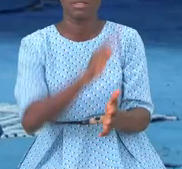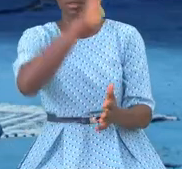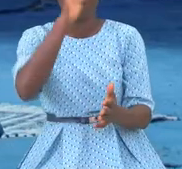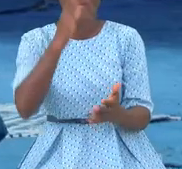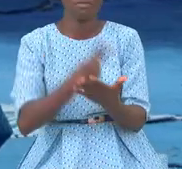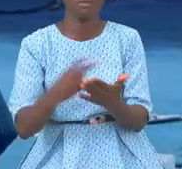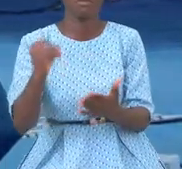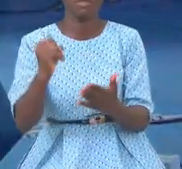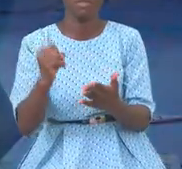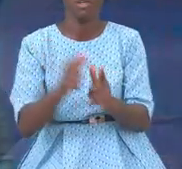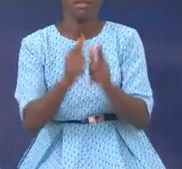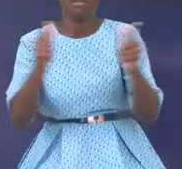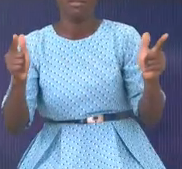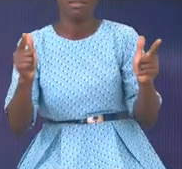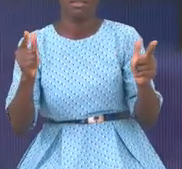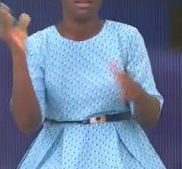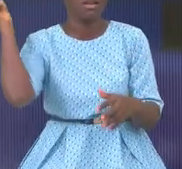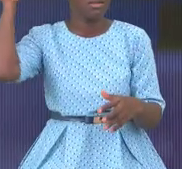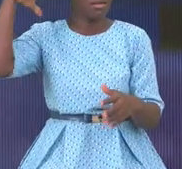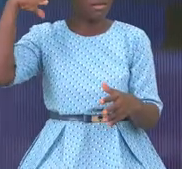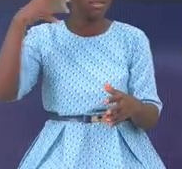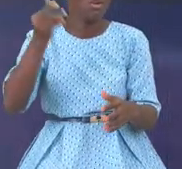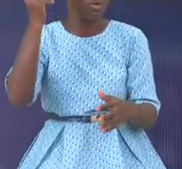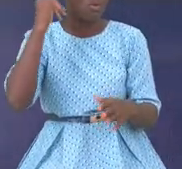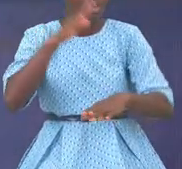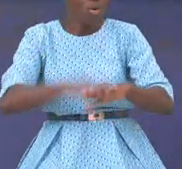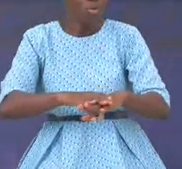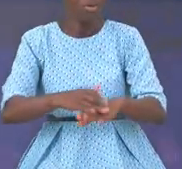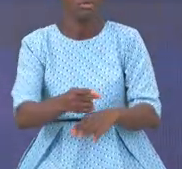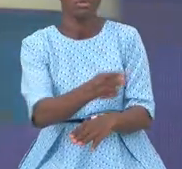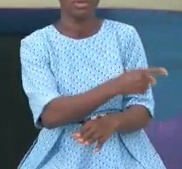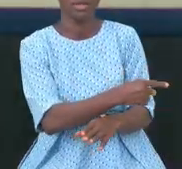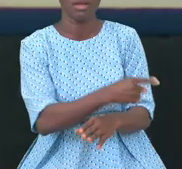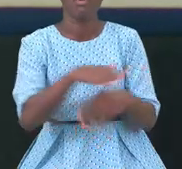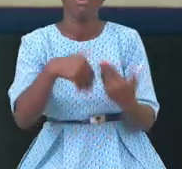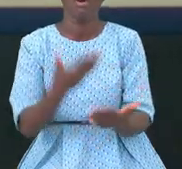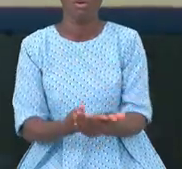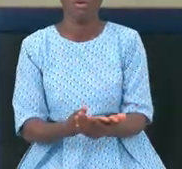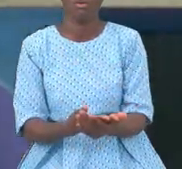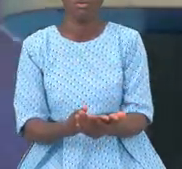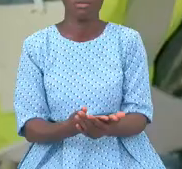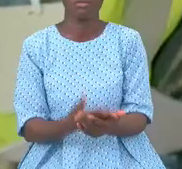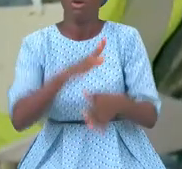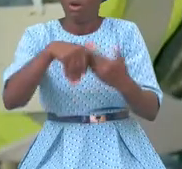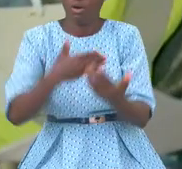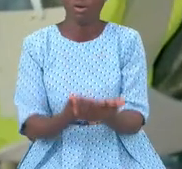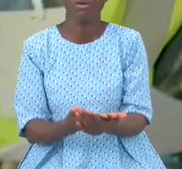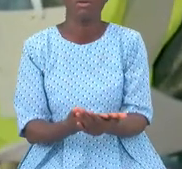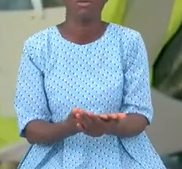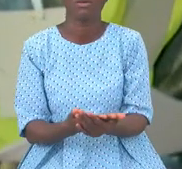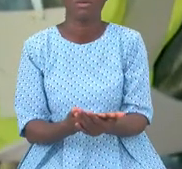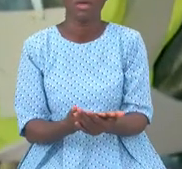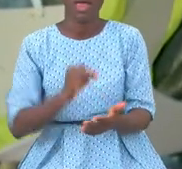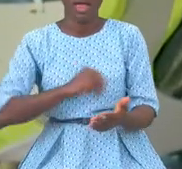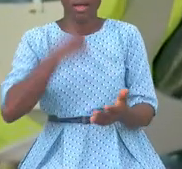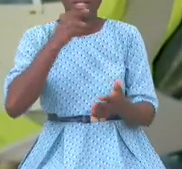was upon them all. All. I said all.